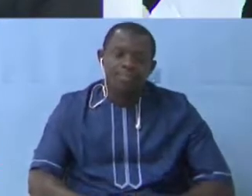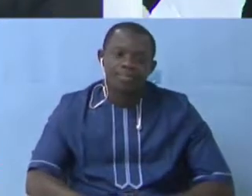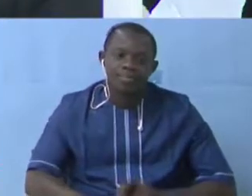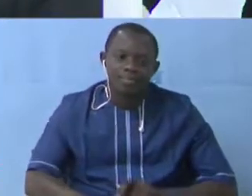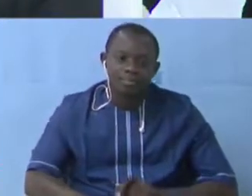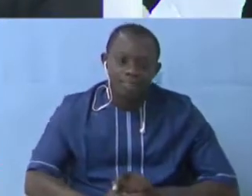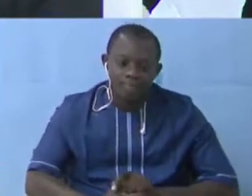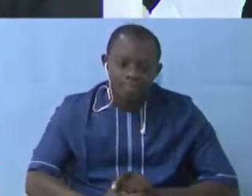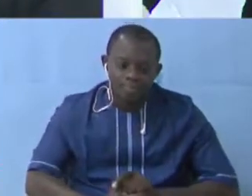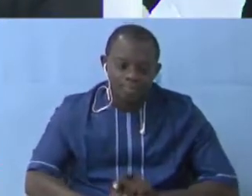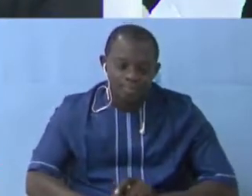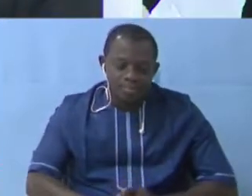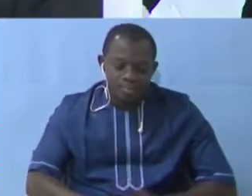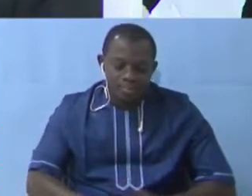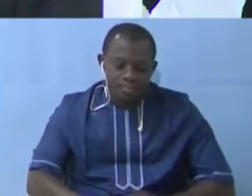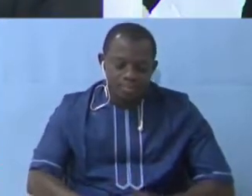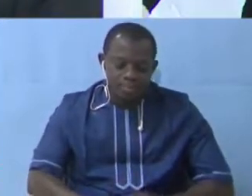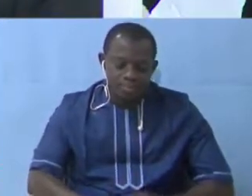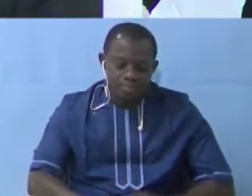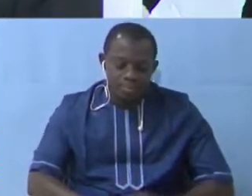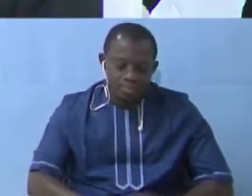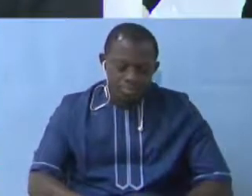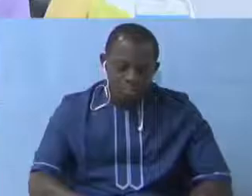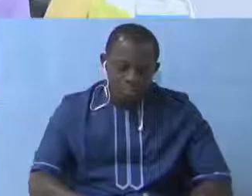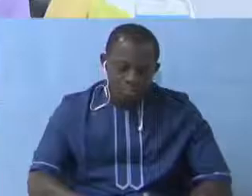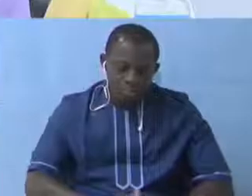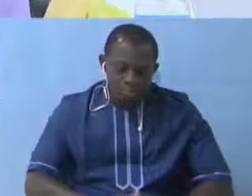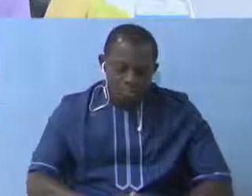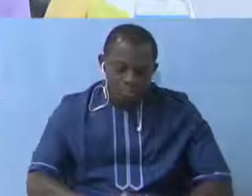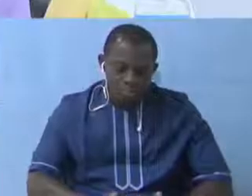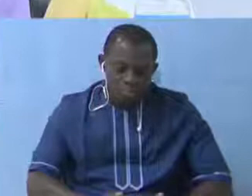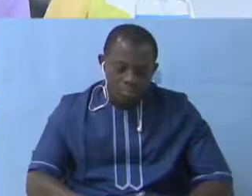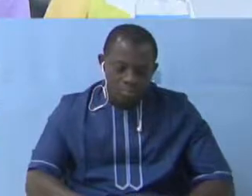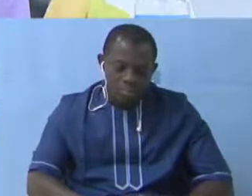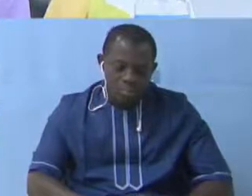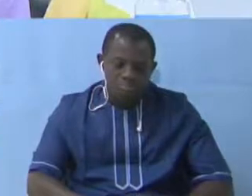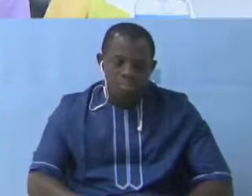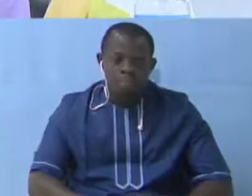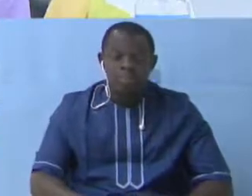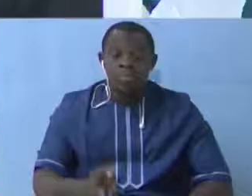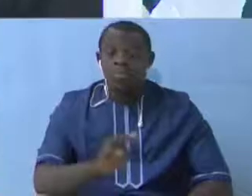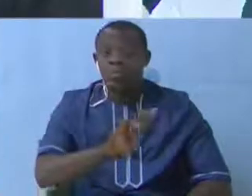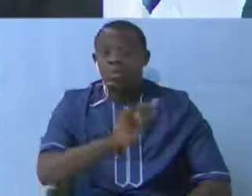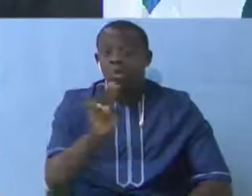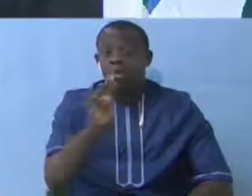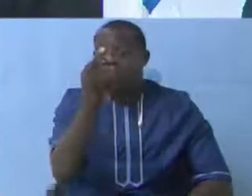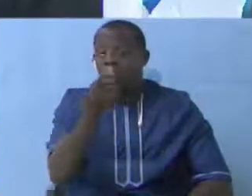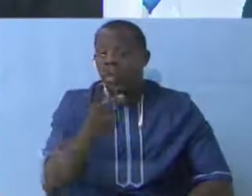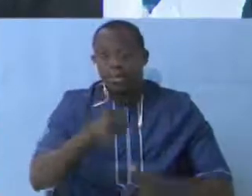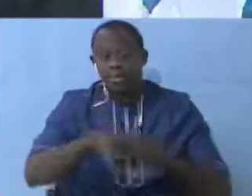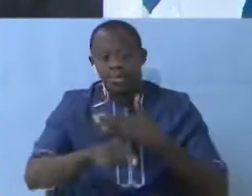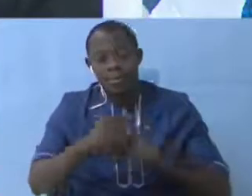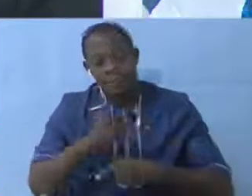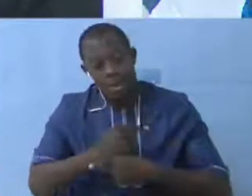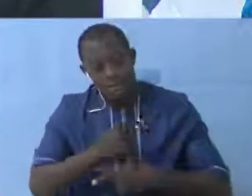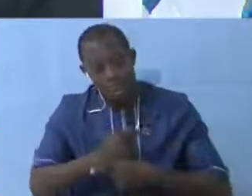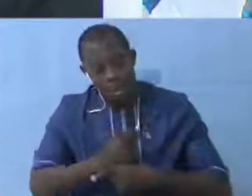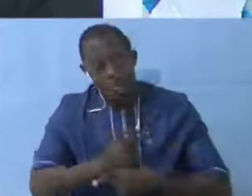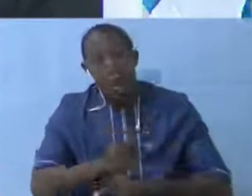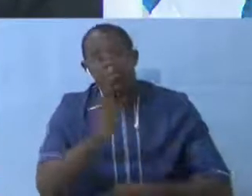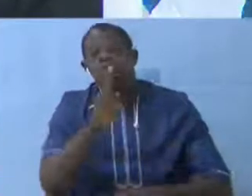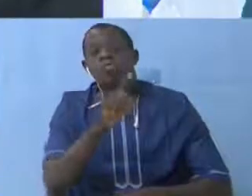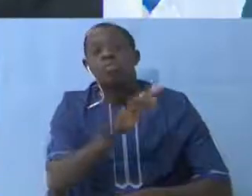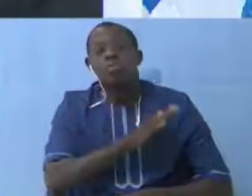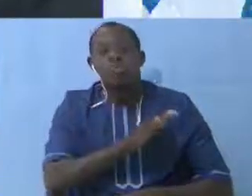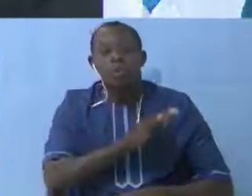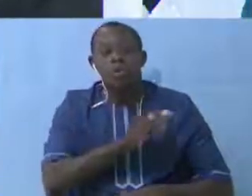yu am solo yoo xam ne yëpp yaa ngi ko jëmale ci yelleefi doomu aadama. Not just in Gambia, but also